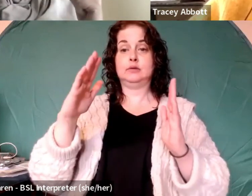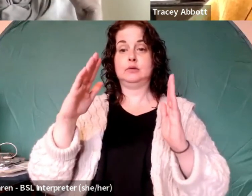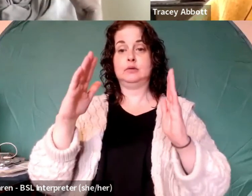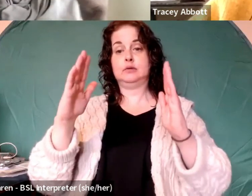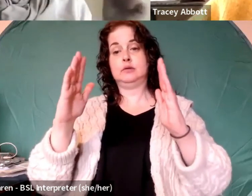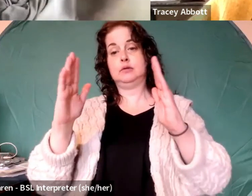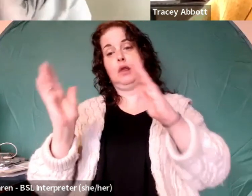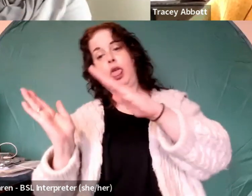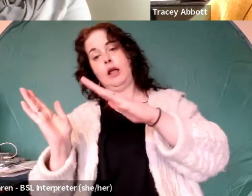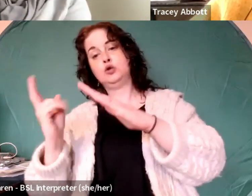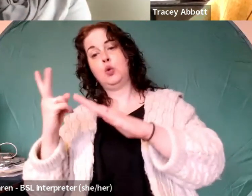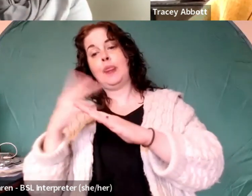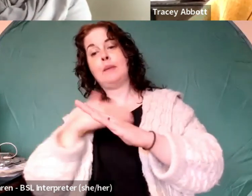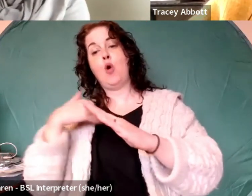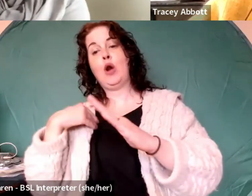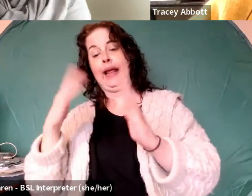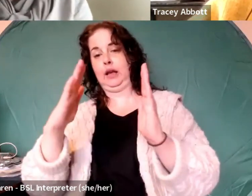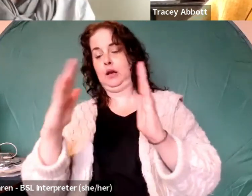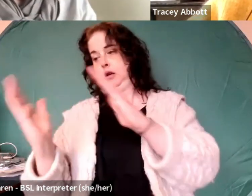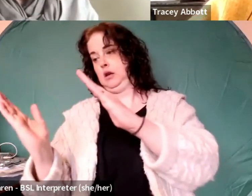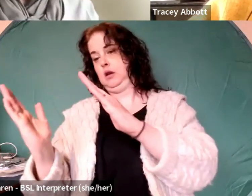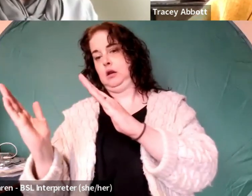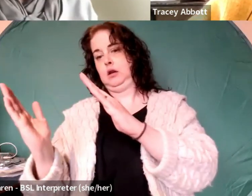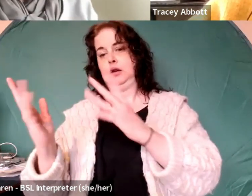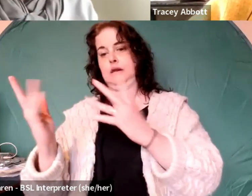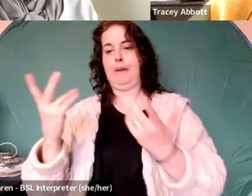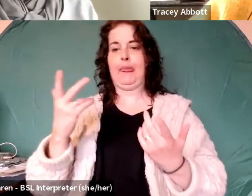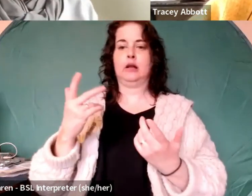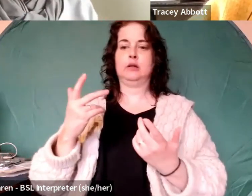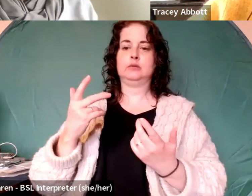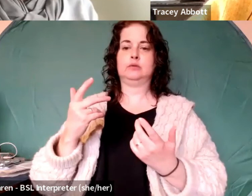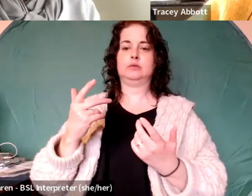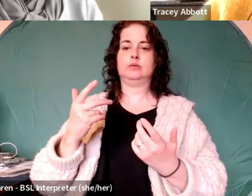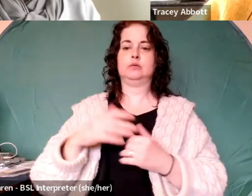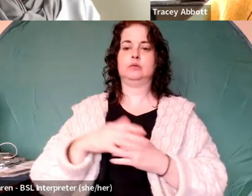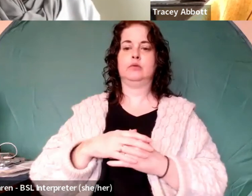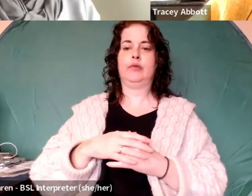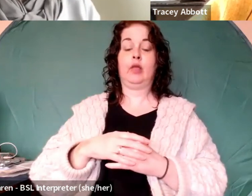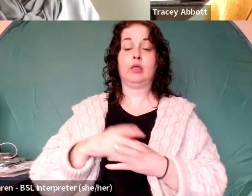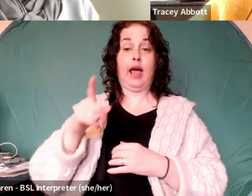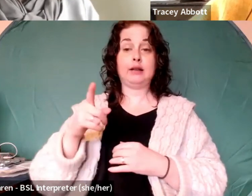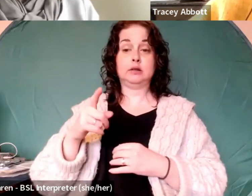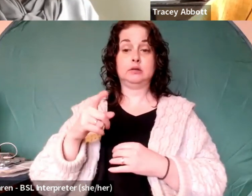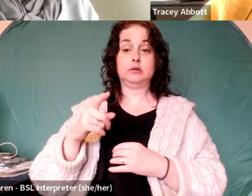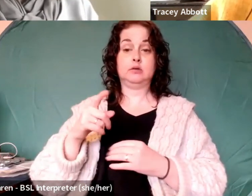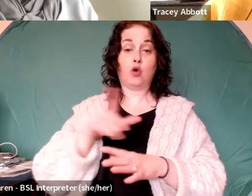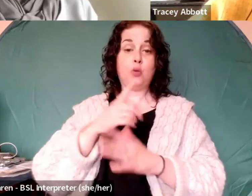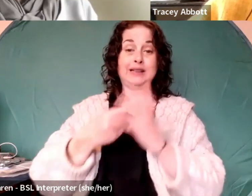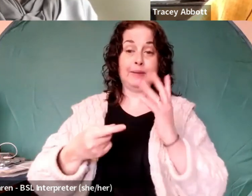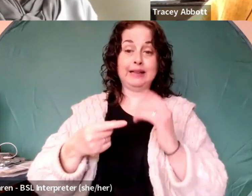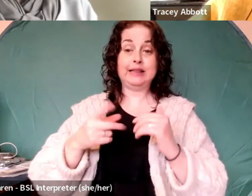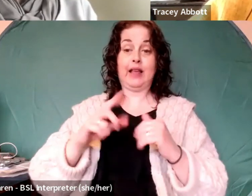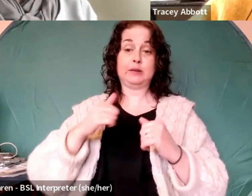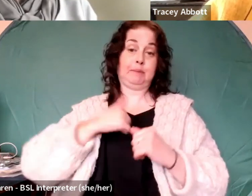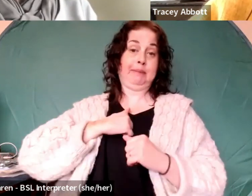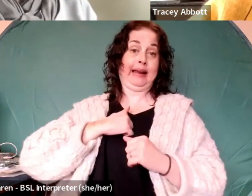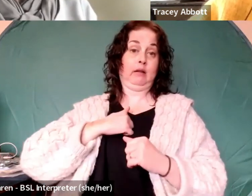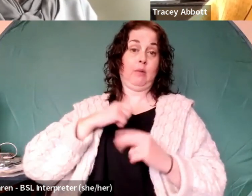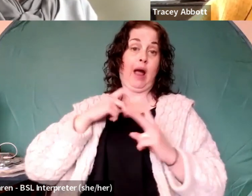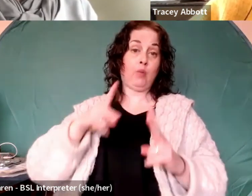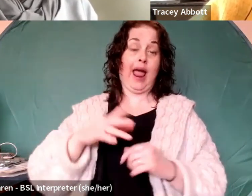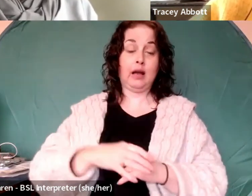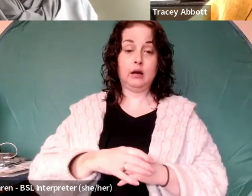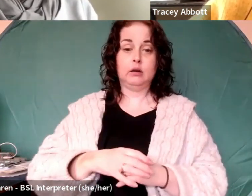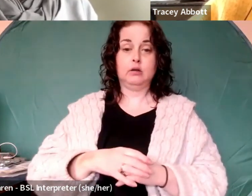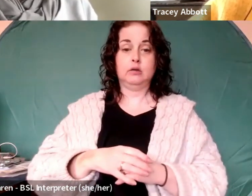the following morning, and then I kind of count me out until lunchtime. And that's not just about disability. That's just about me as a person. And I think